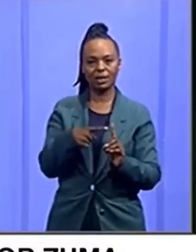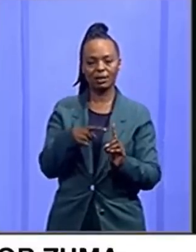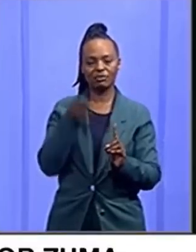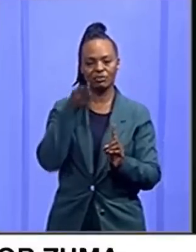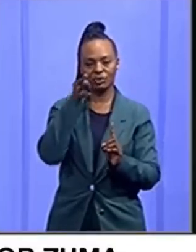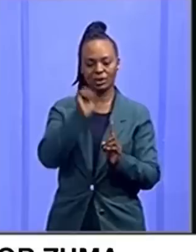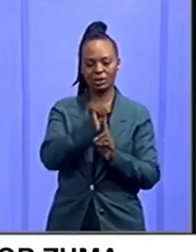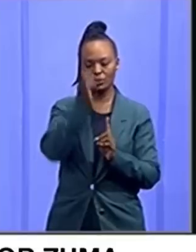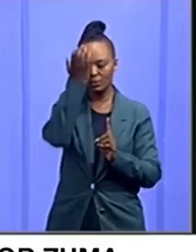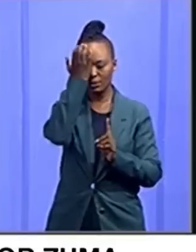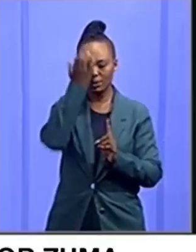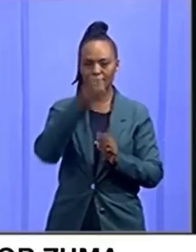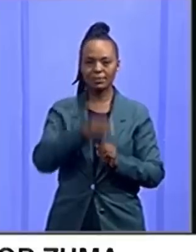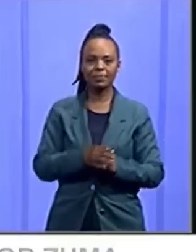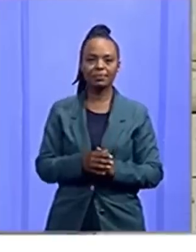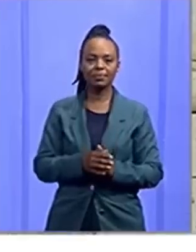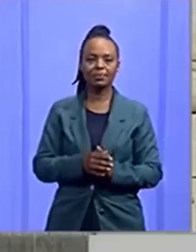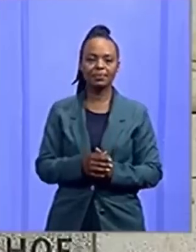Zuma.